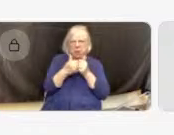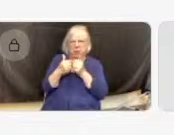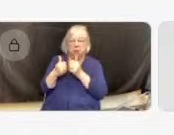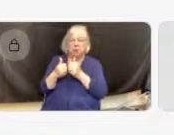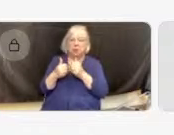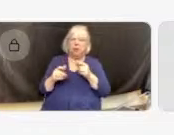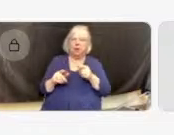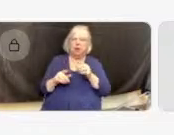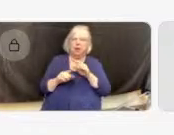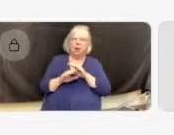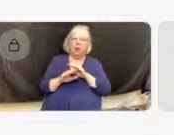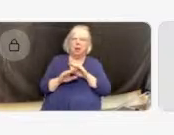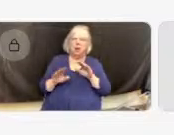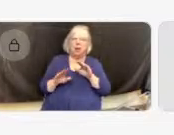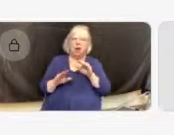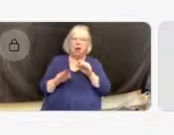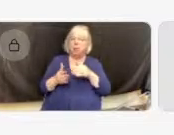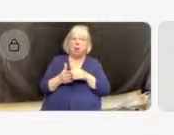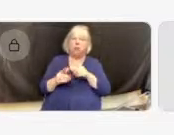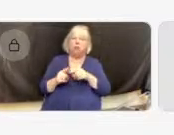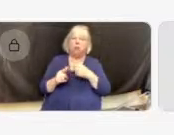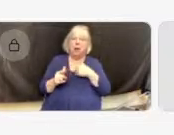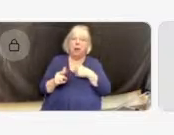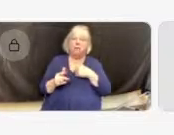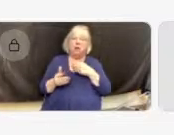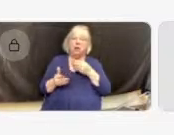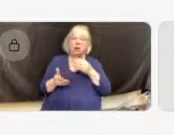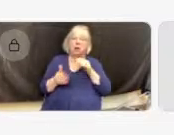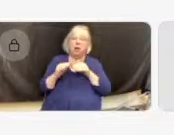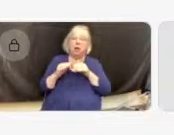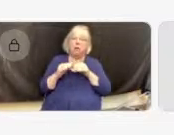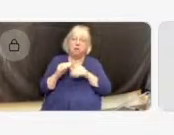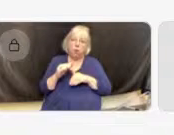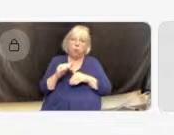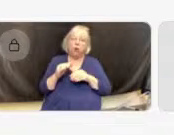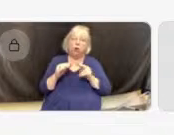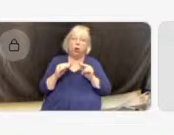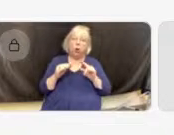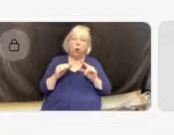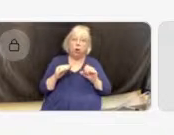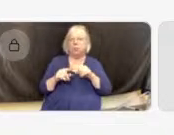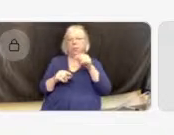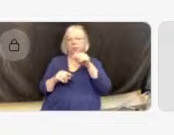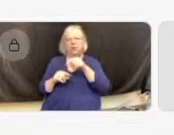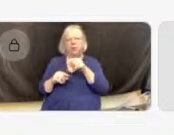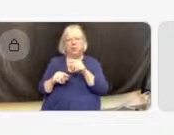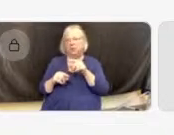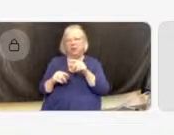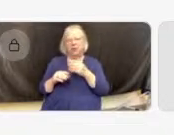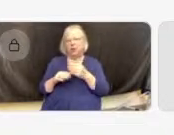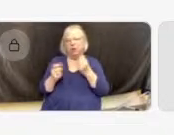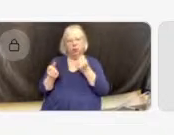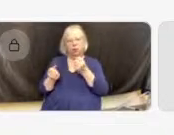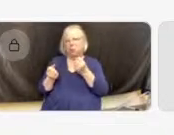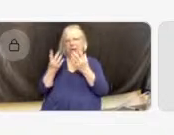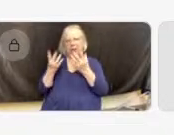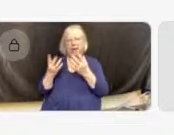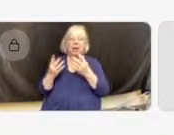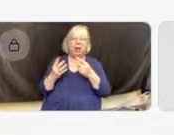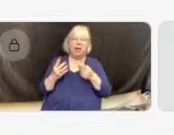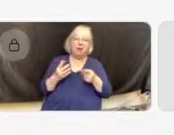opposed to them being lesser units. It's just too many. And the variance is just too close to Miss Rebecca's